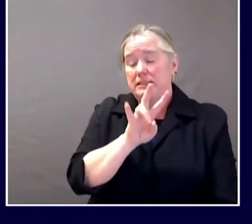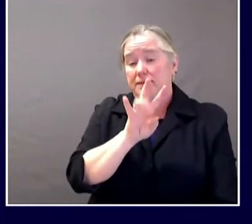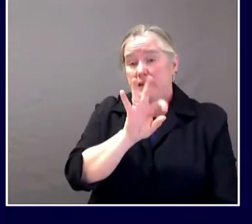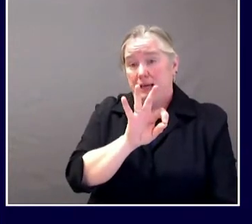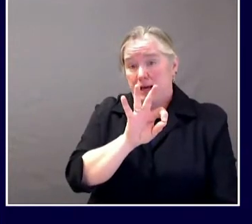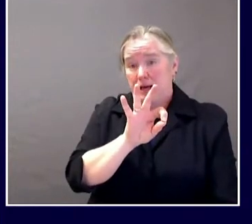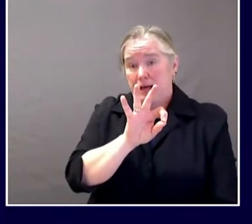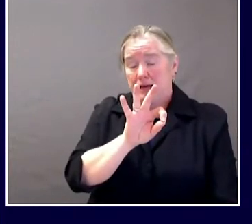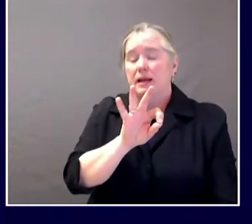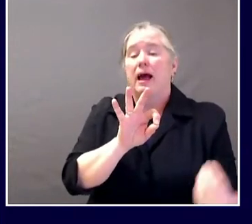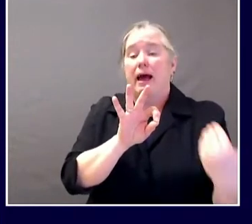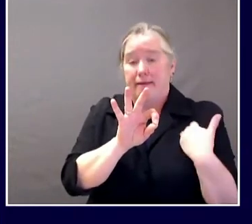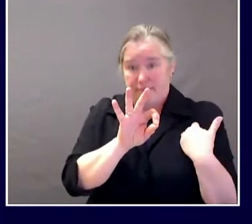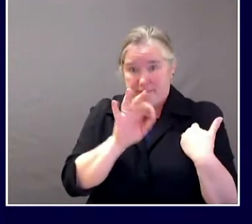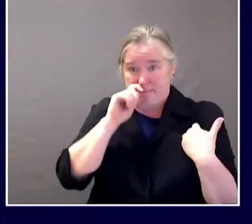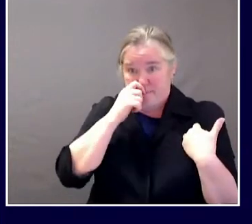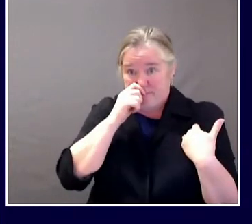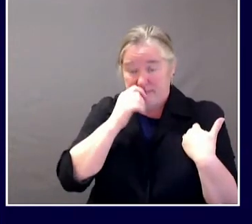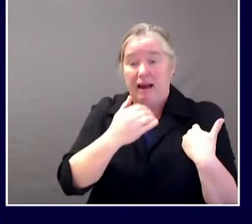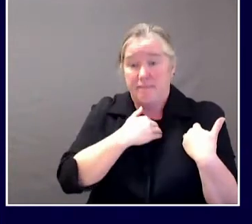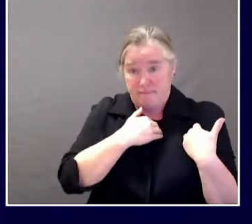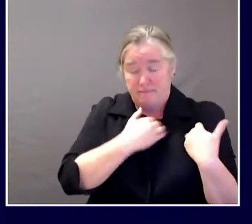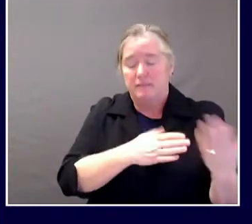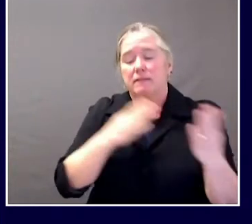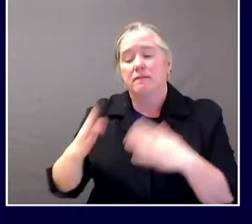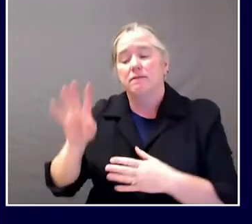24,679 are confirmed cases and